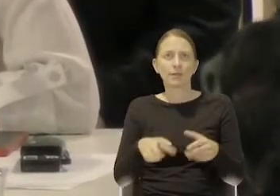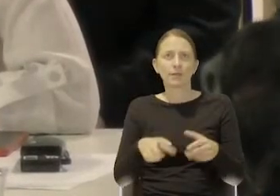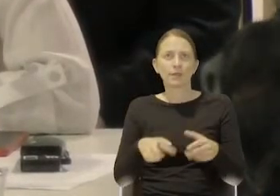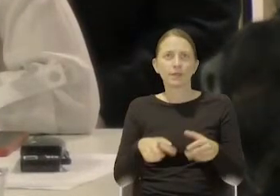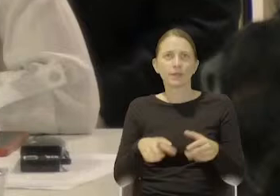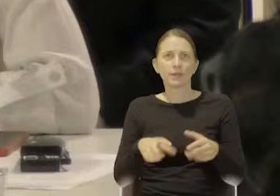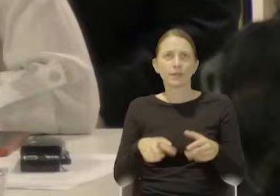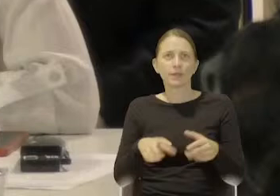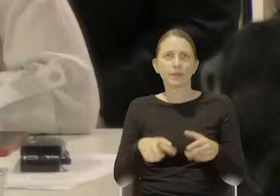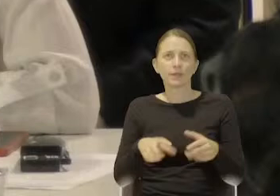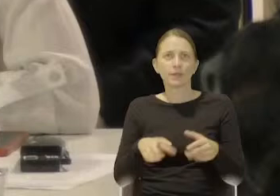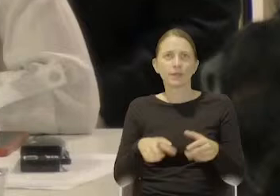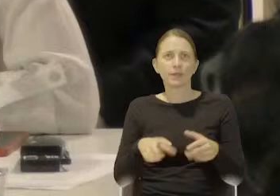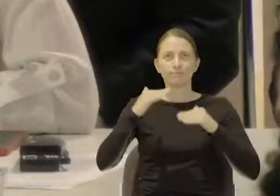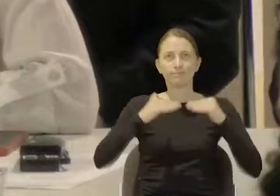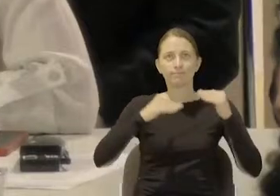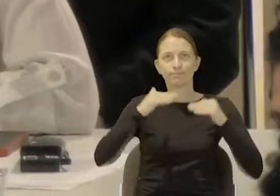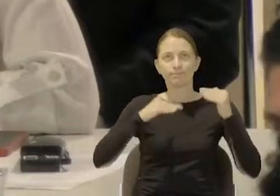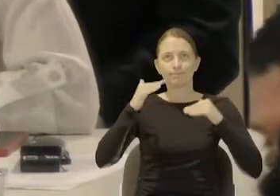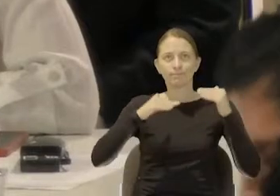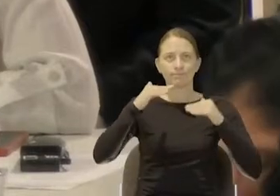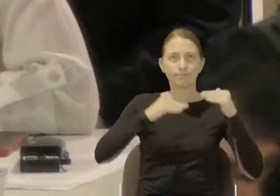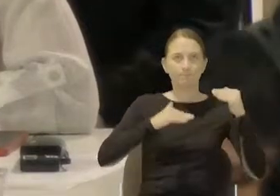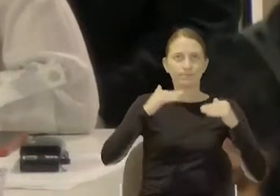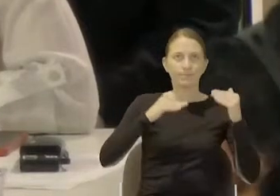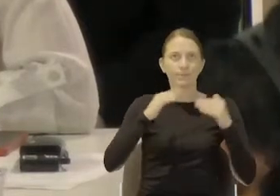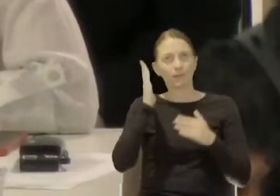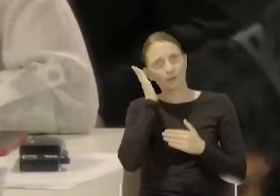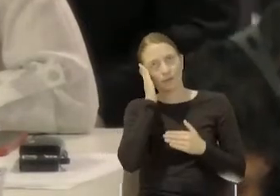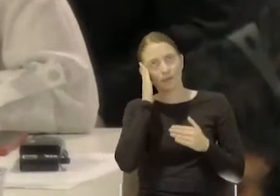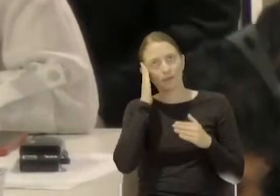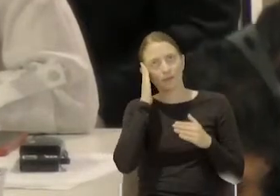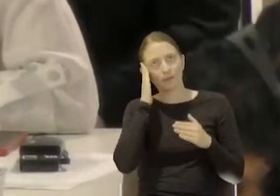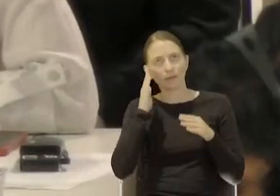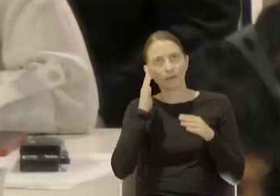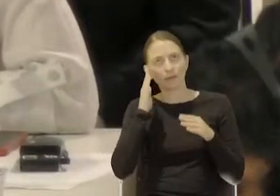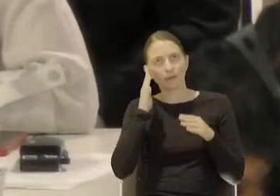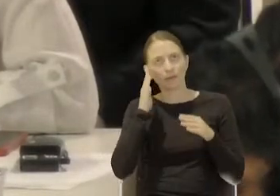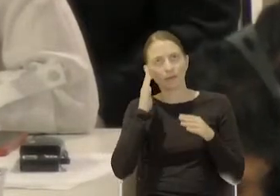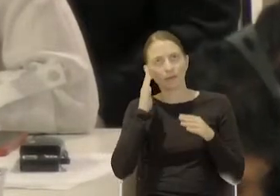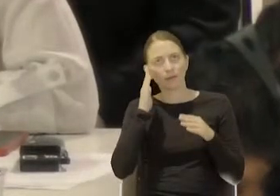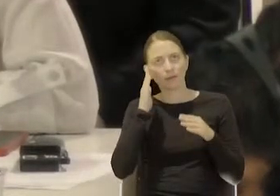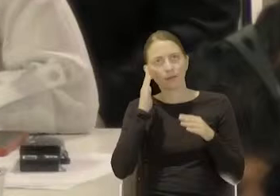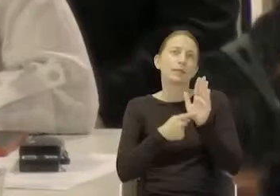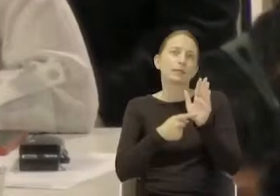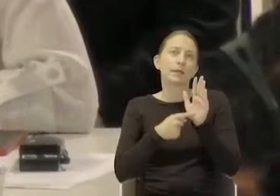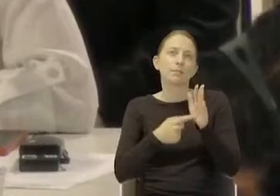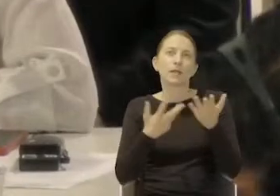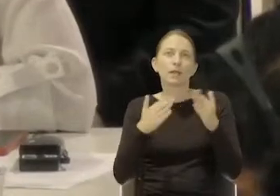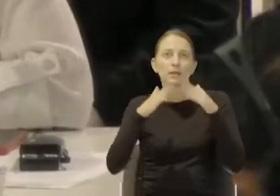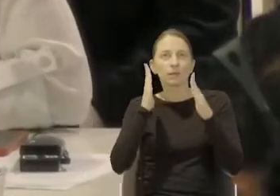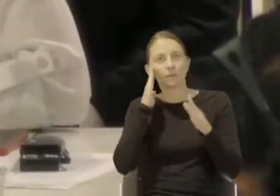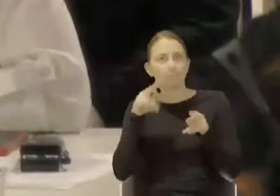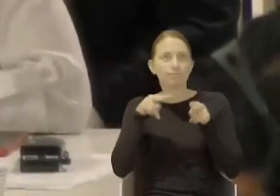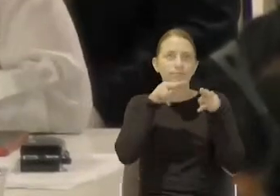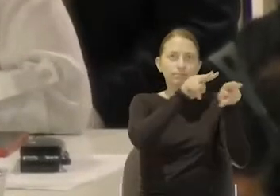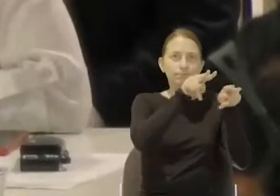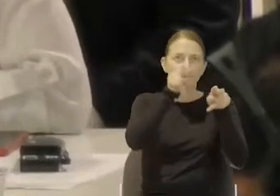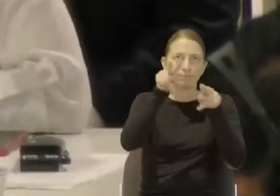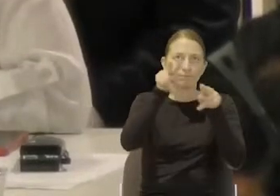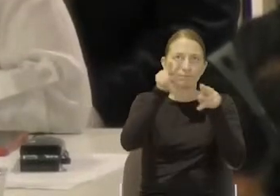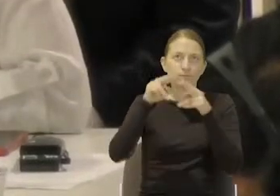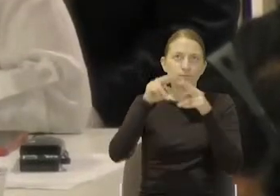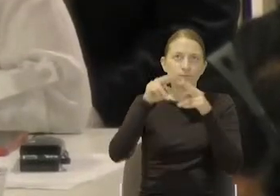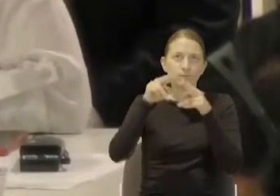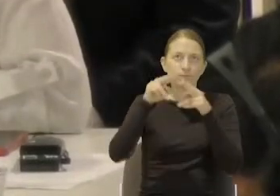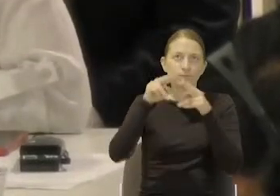leasing. We started updating the National Housing Plan with the inclusion of a chapter focused on sustainability. In turn, the